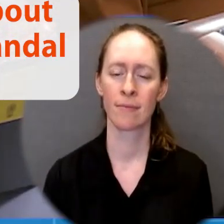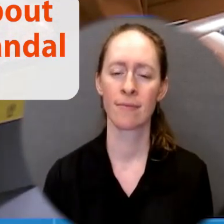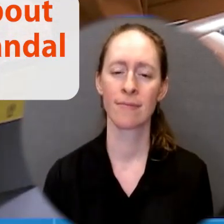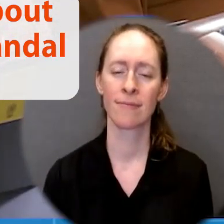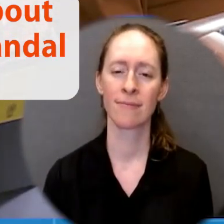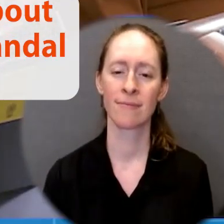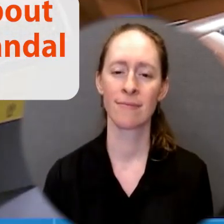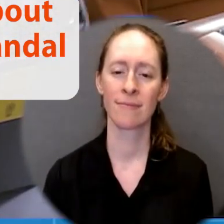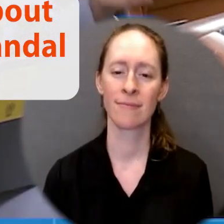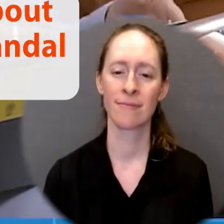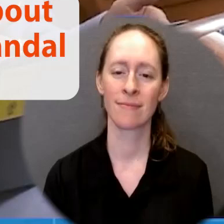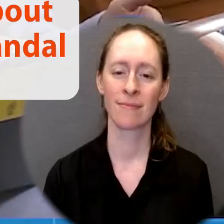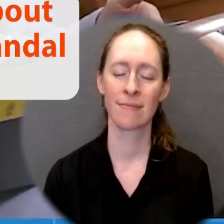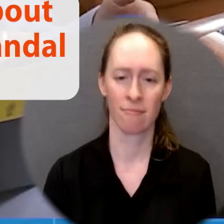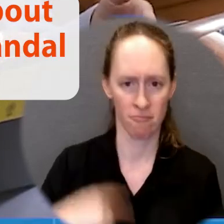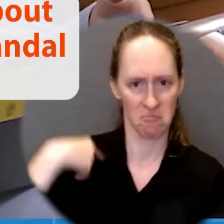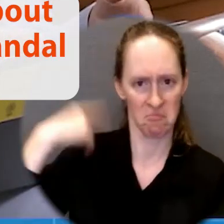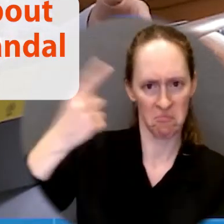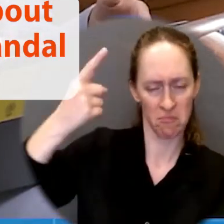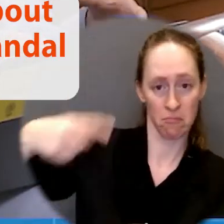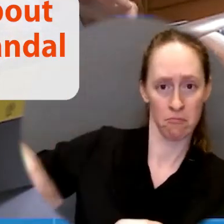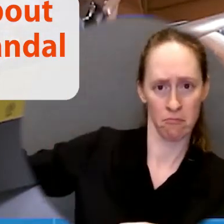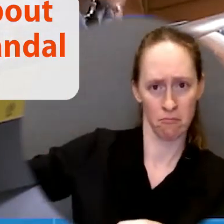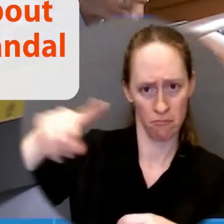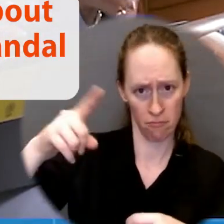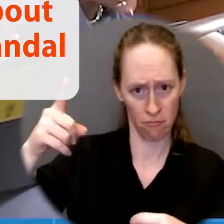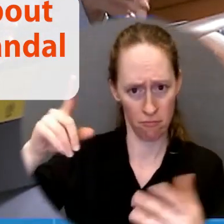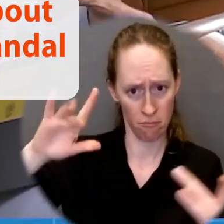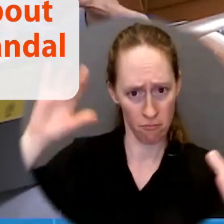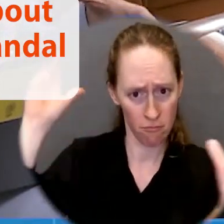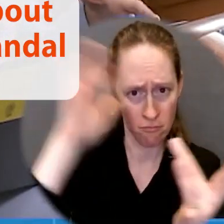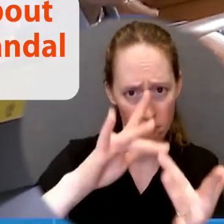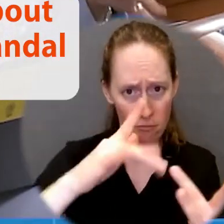team communicate to Twitter that this